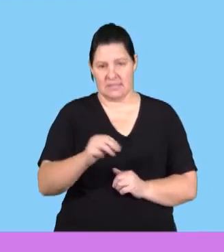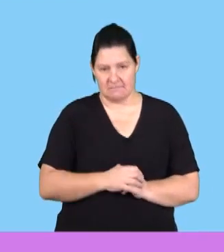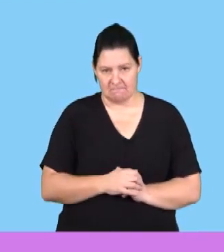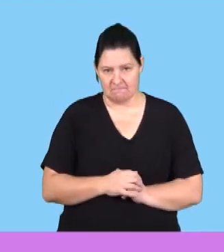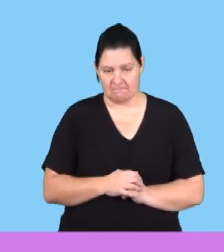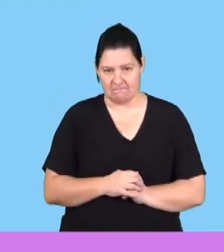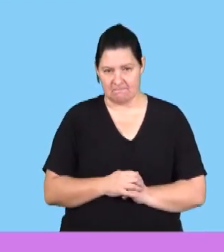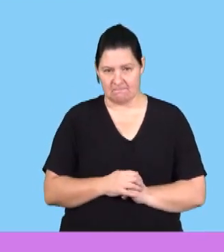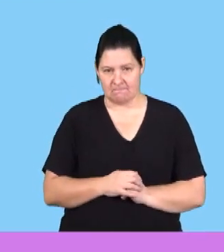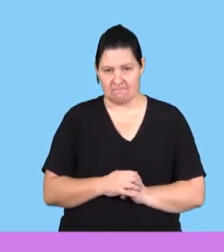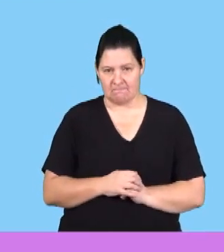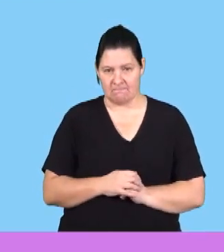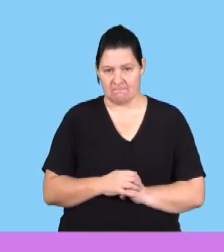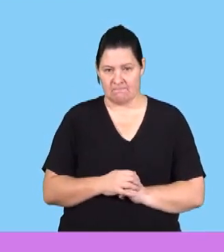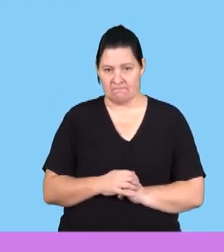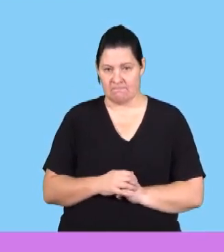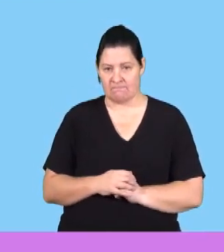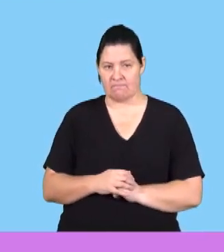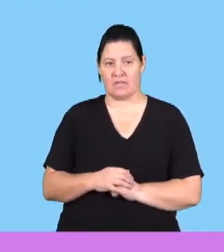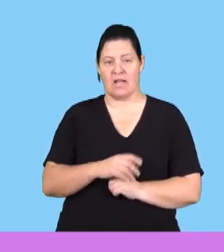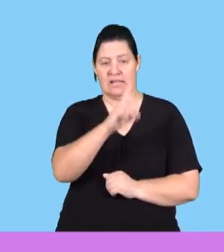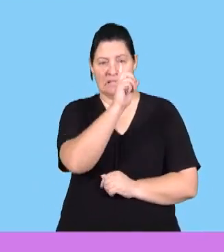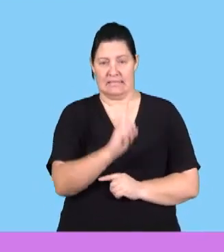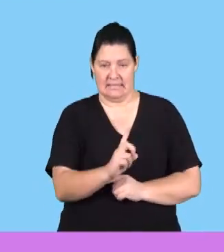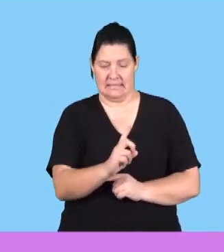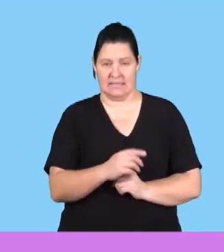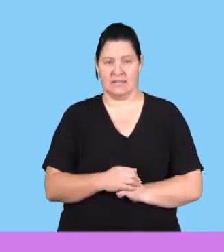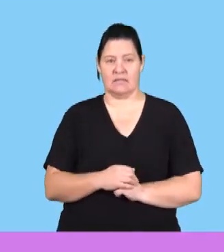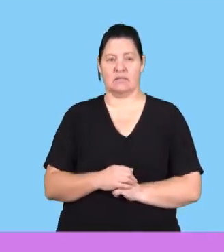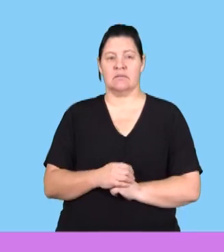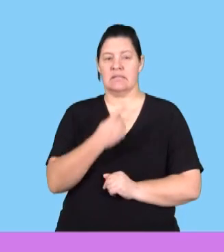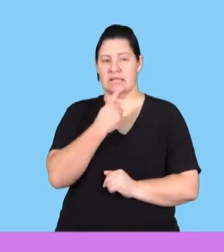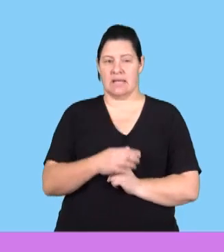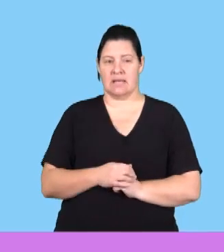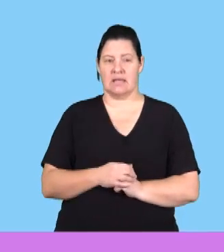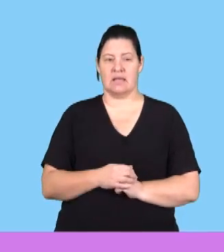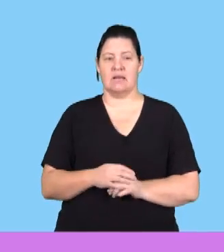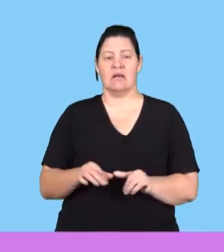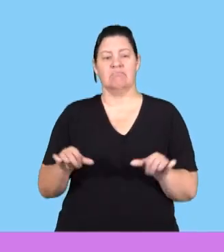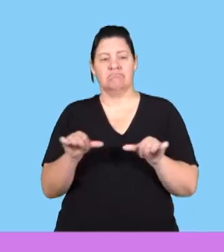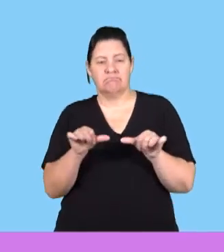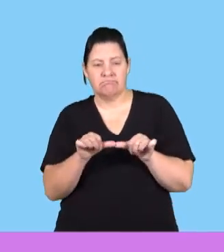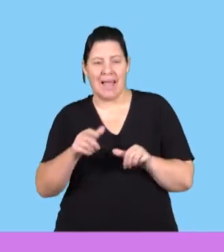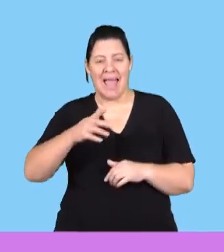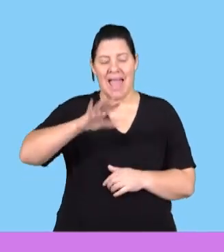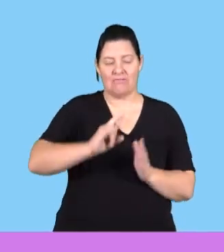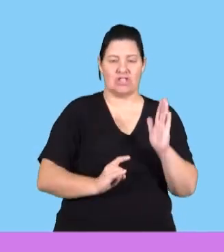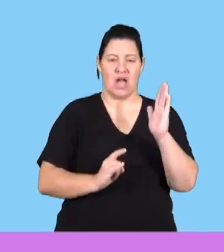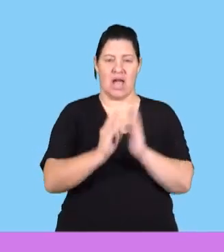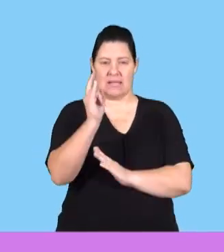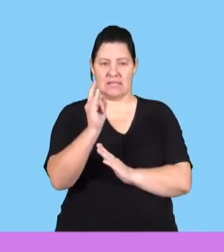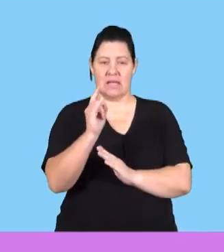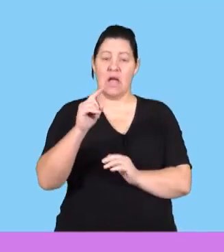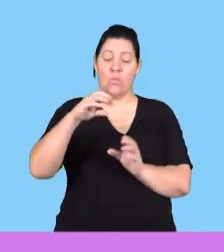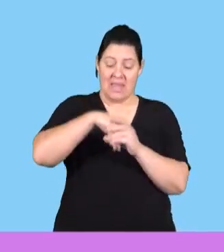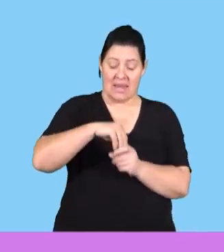1.51 meters. All right. Okay. Looking at our next question, it says, determine the average